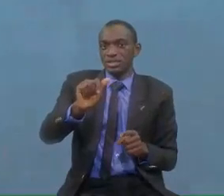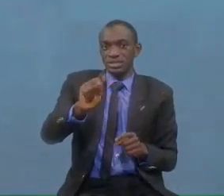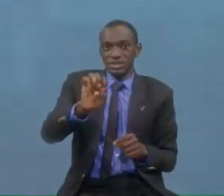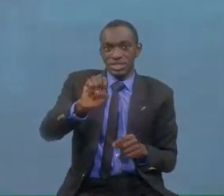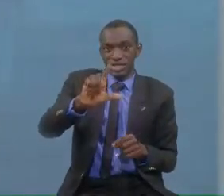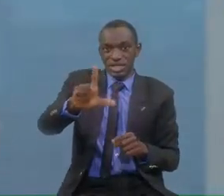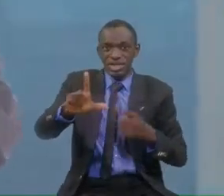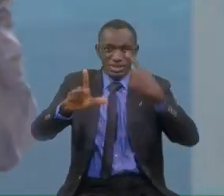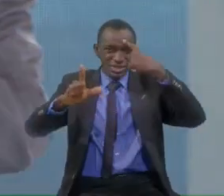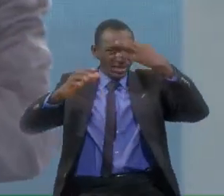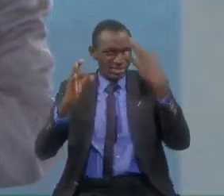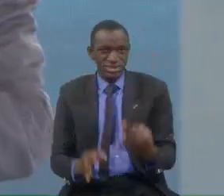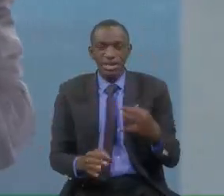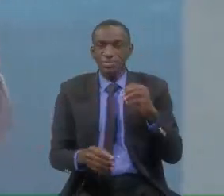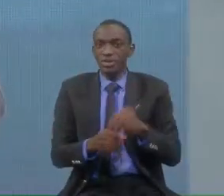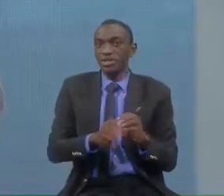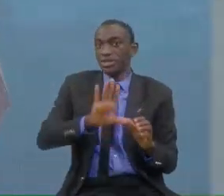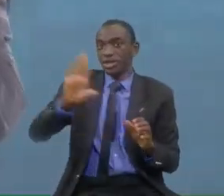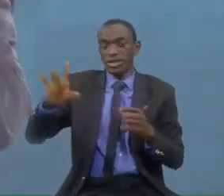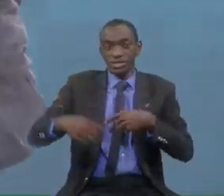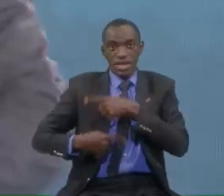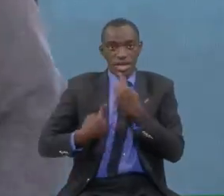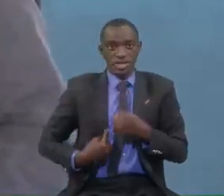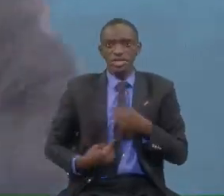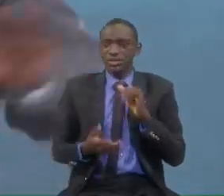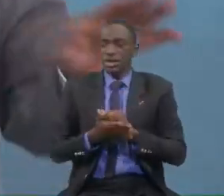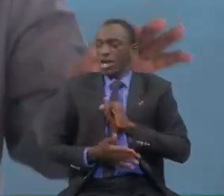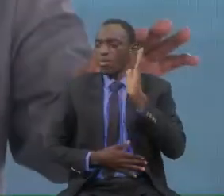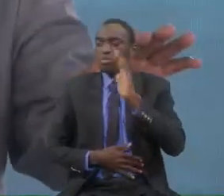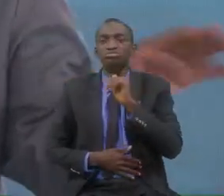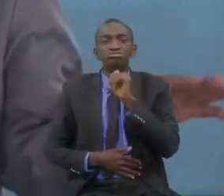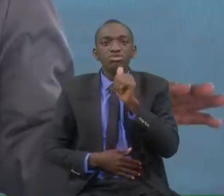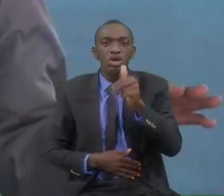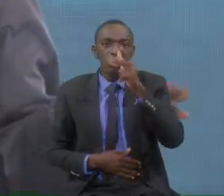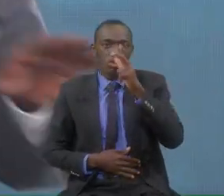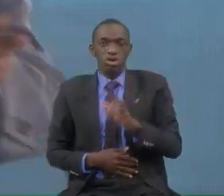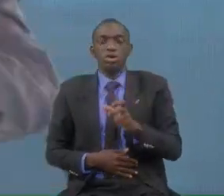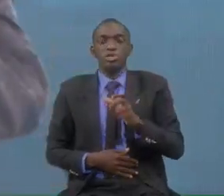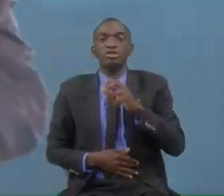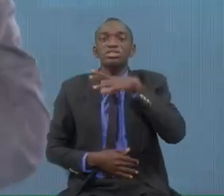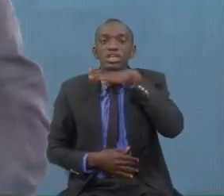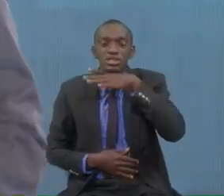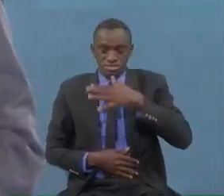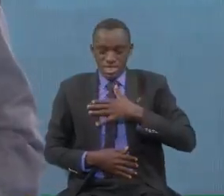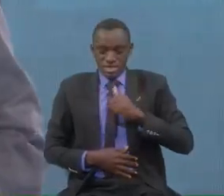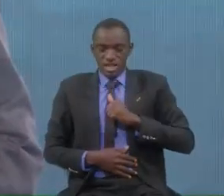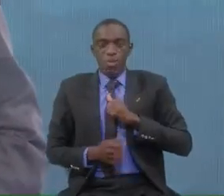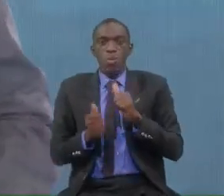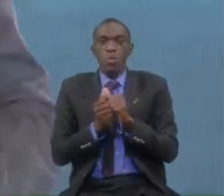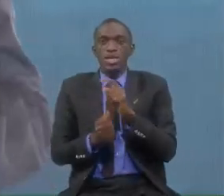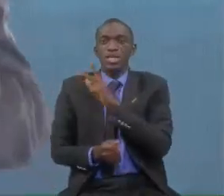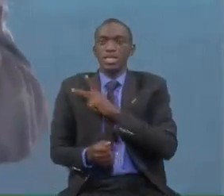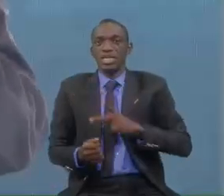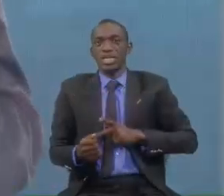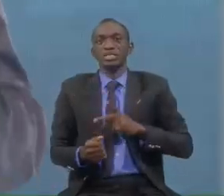not defile himself with the king's meat, neither with the wine which he drank.